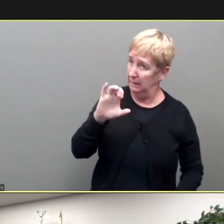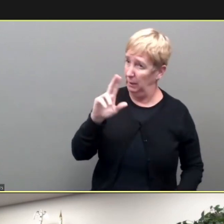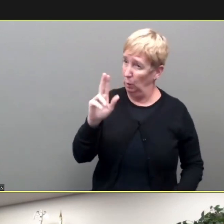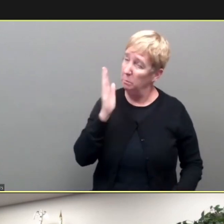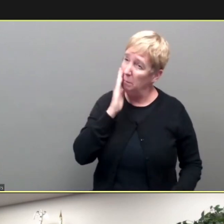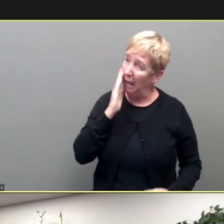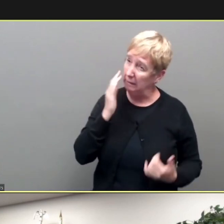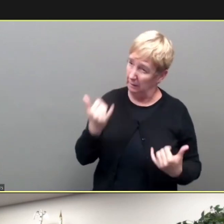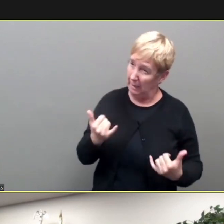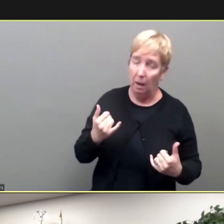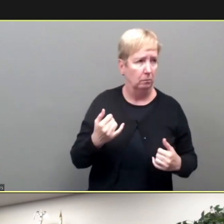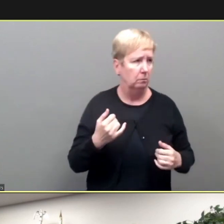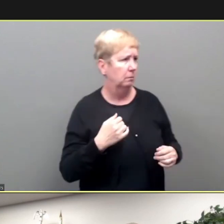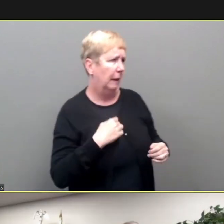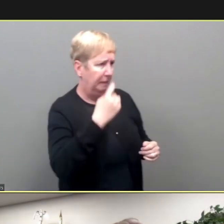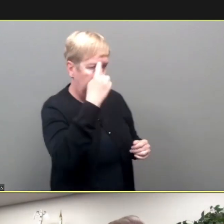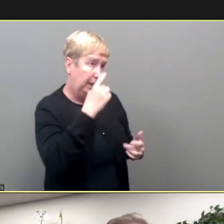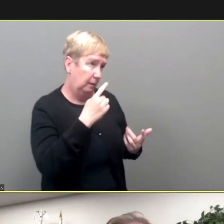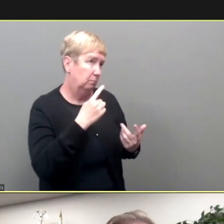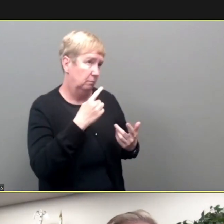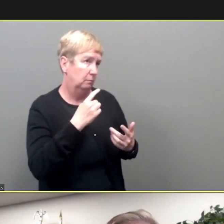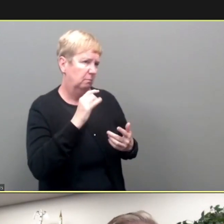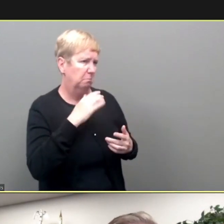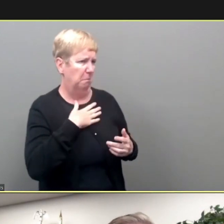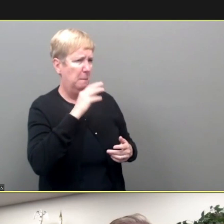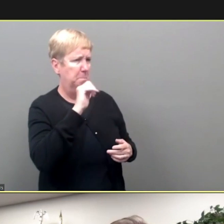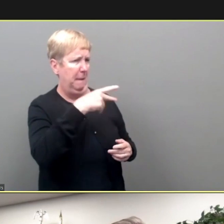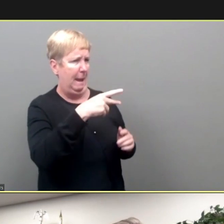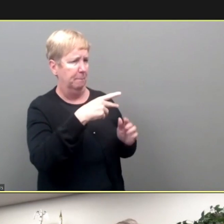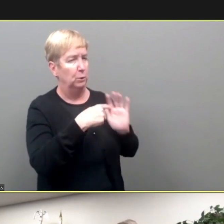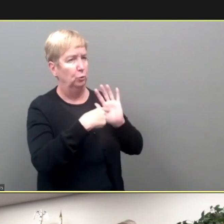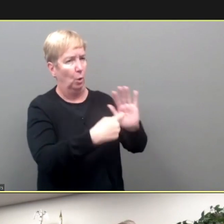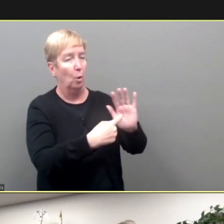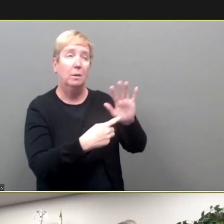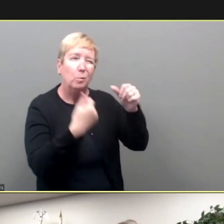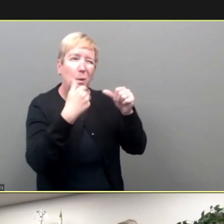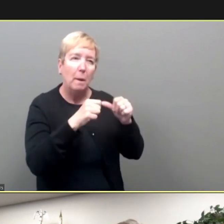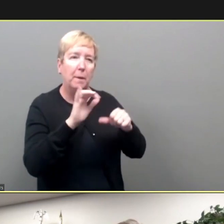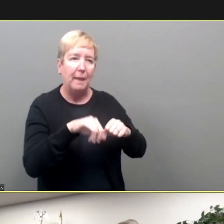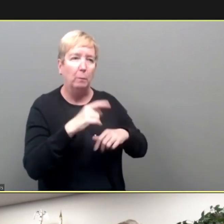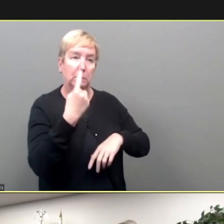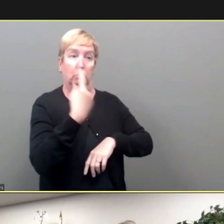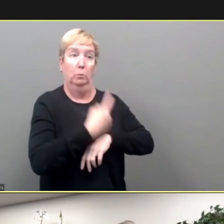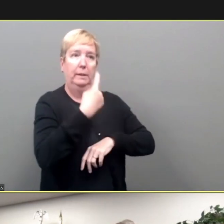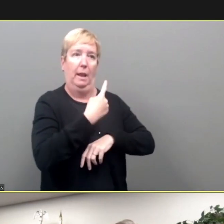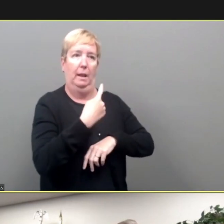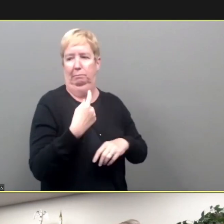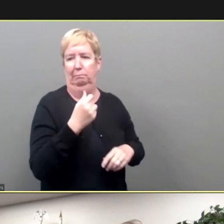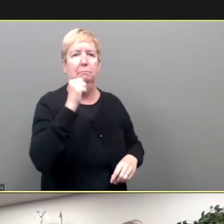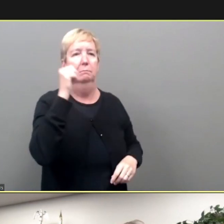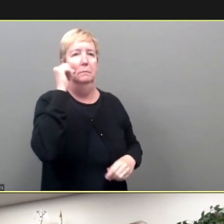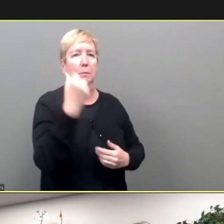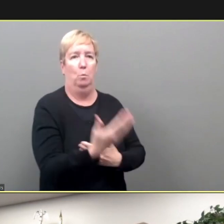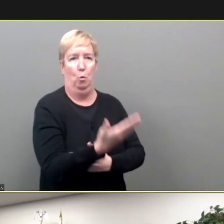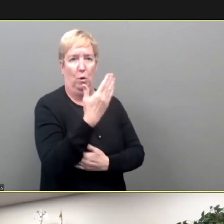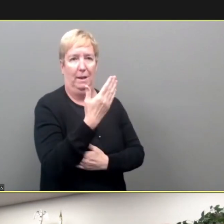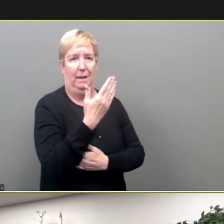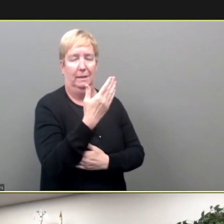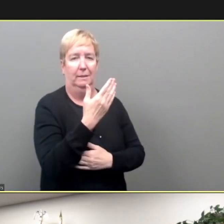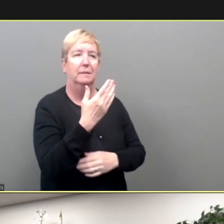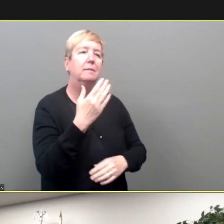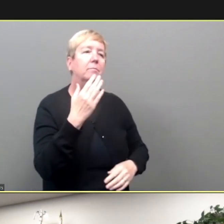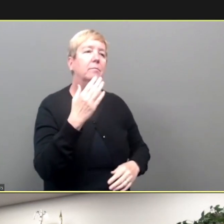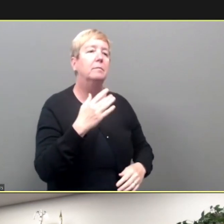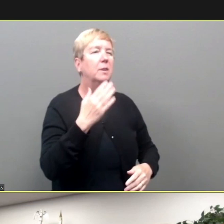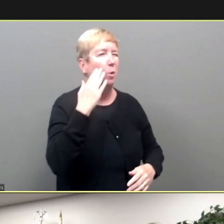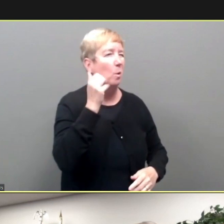I showed it was 10. That's at a snapshot point in time. It was yesterday morning, just before noon, when hospitals report